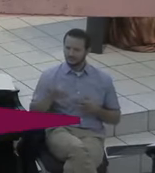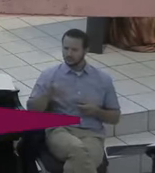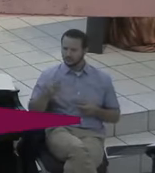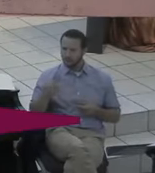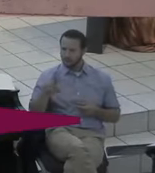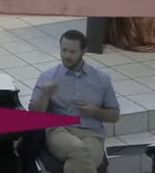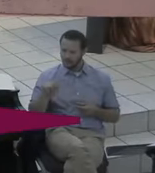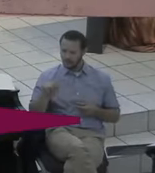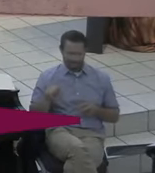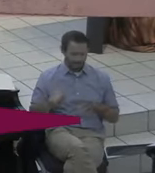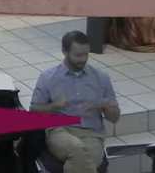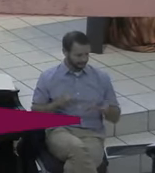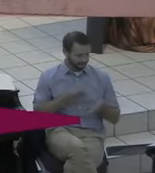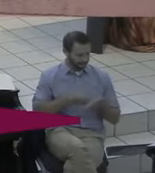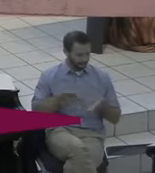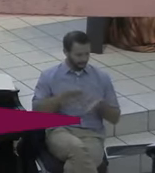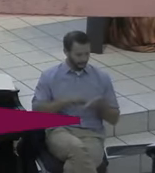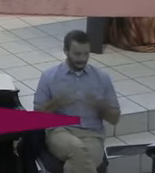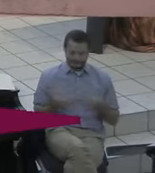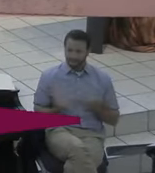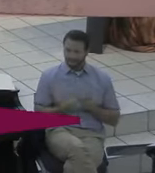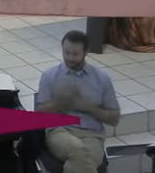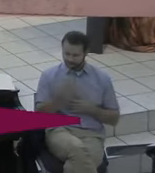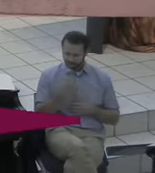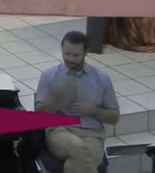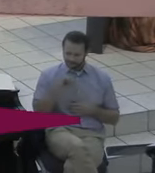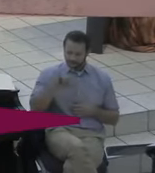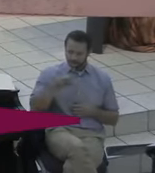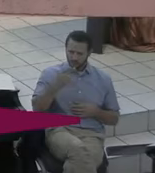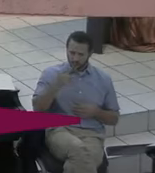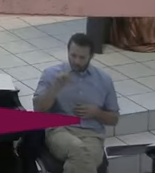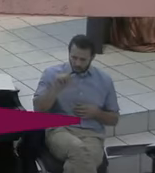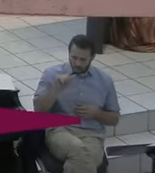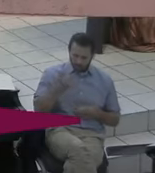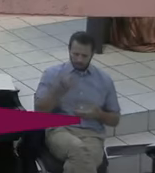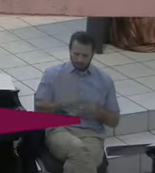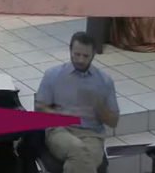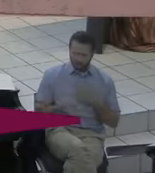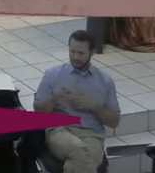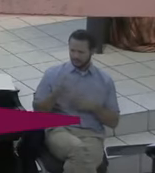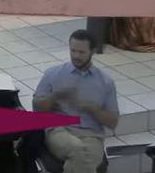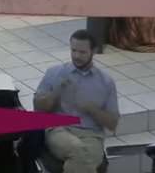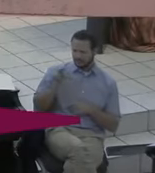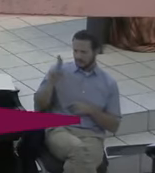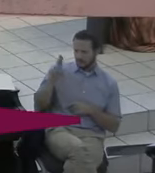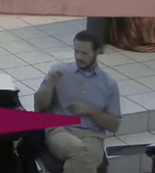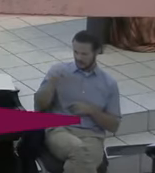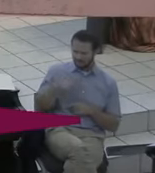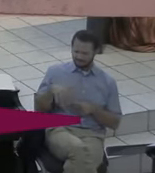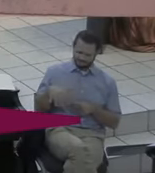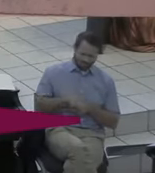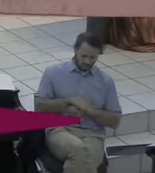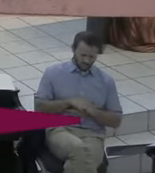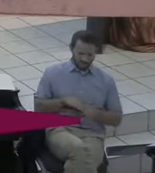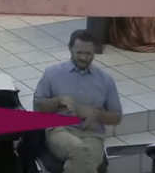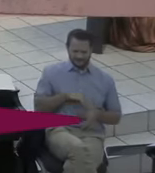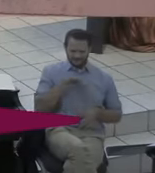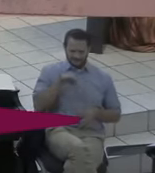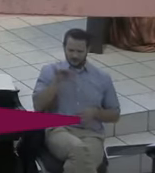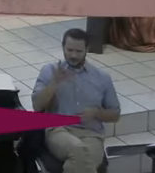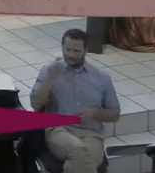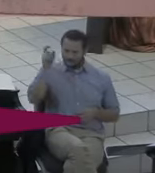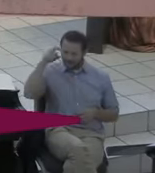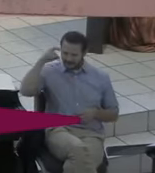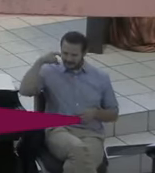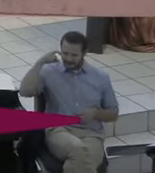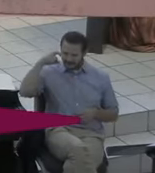In our scripture today, we see that Joshua, born of Nun, was full of the spirit of wisdom.